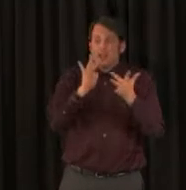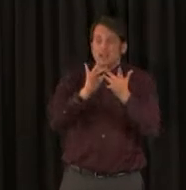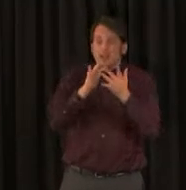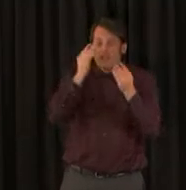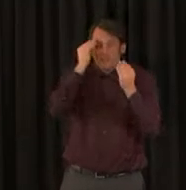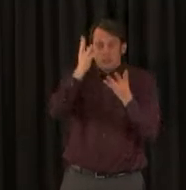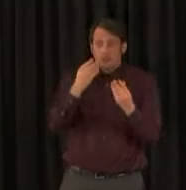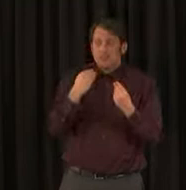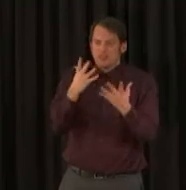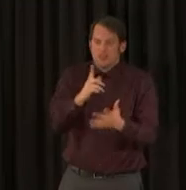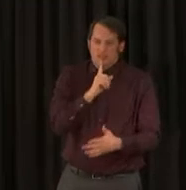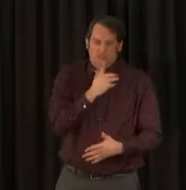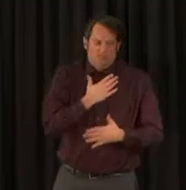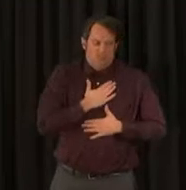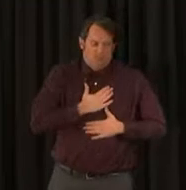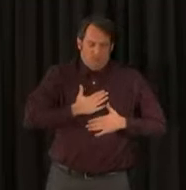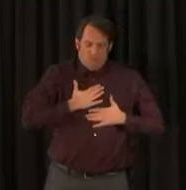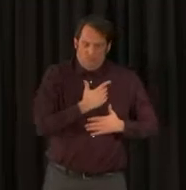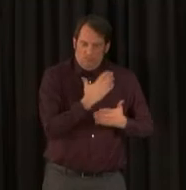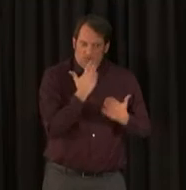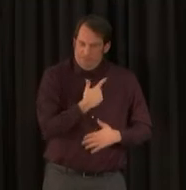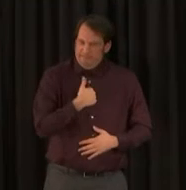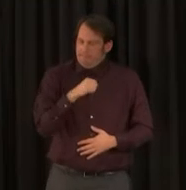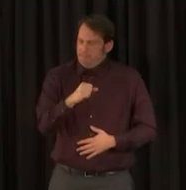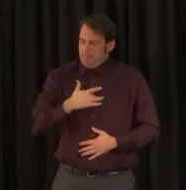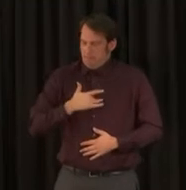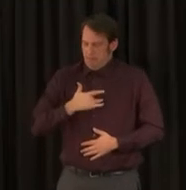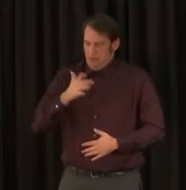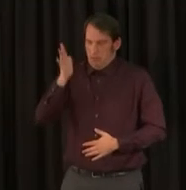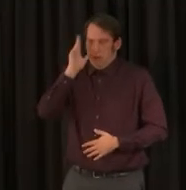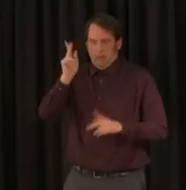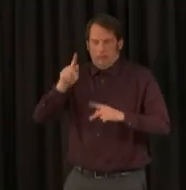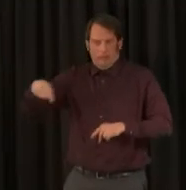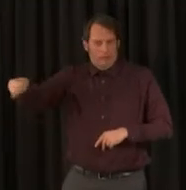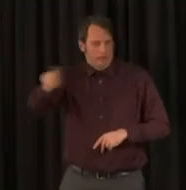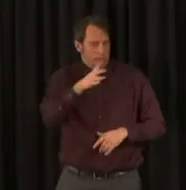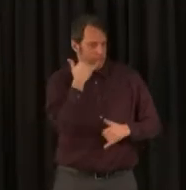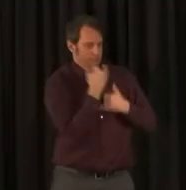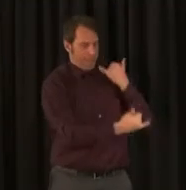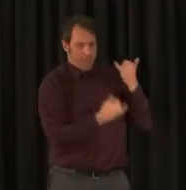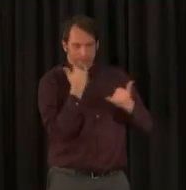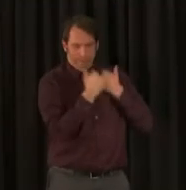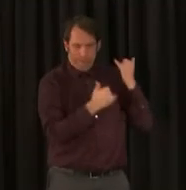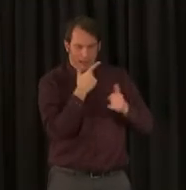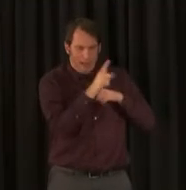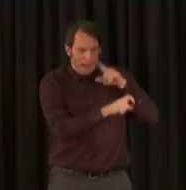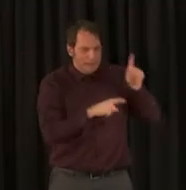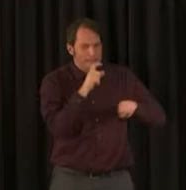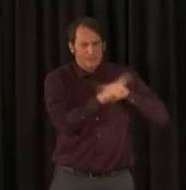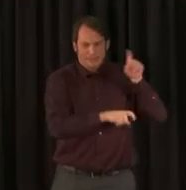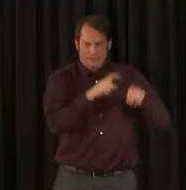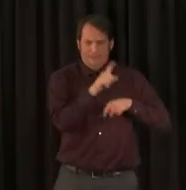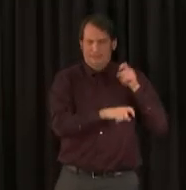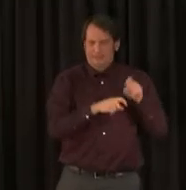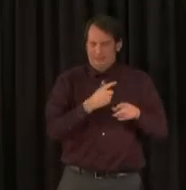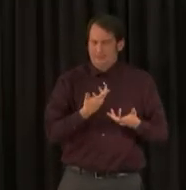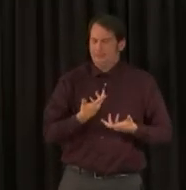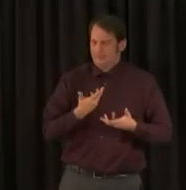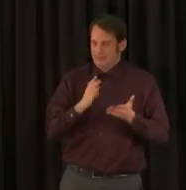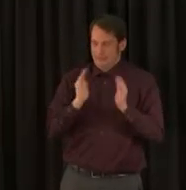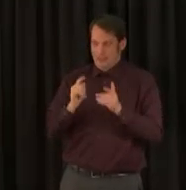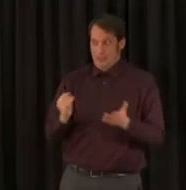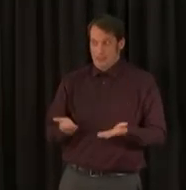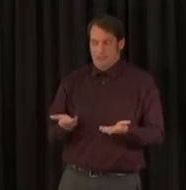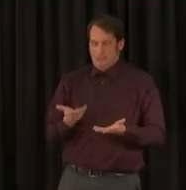I'm sure folks will avail themselves of that opportunity to reach out to you and ask you a little bit more in-depth